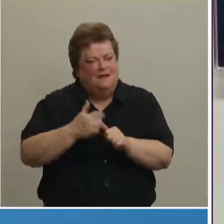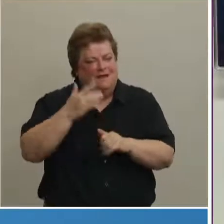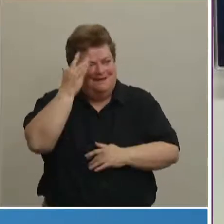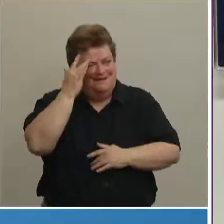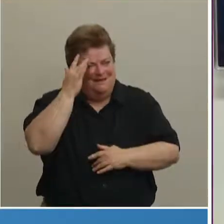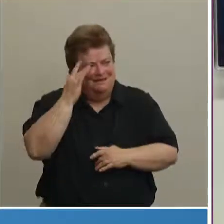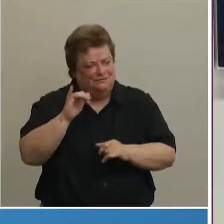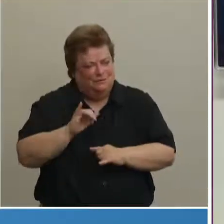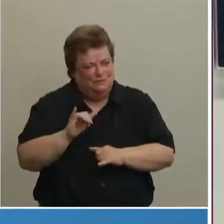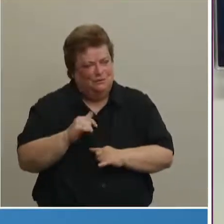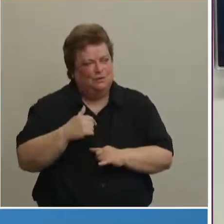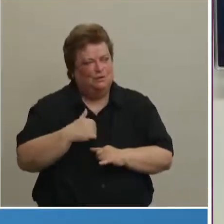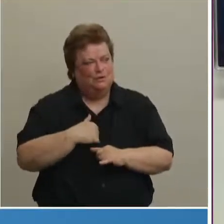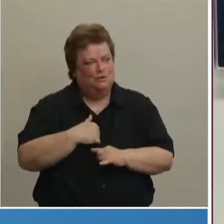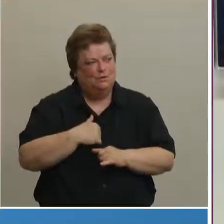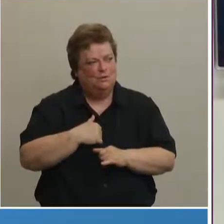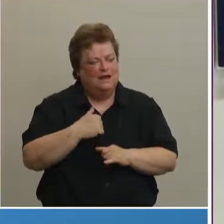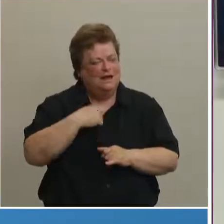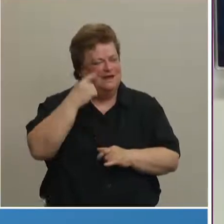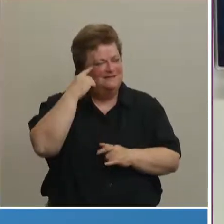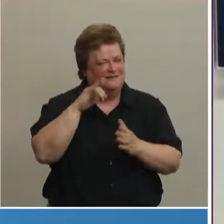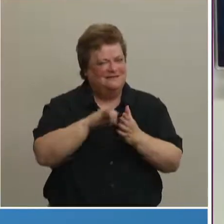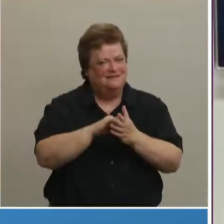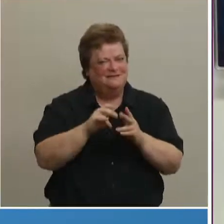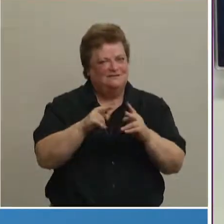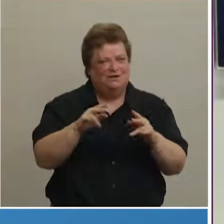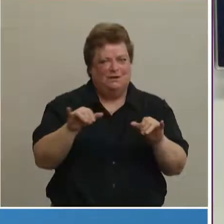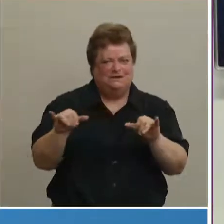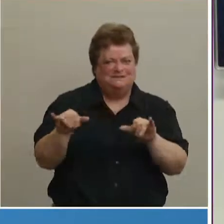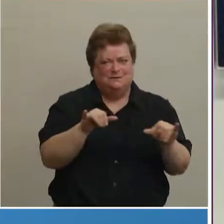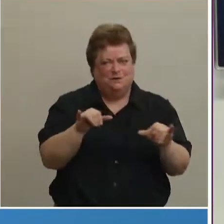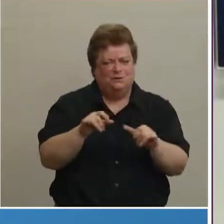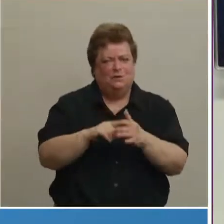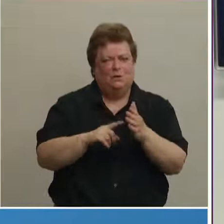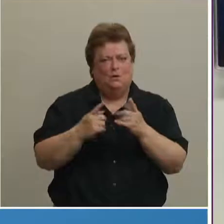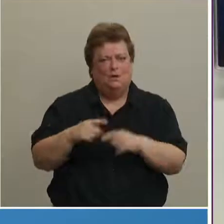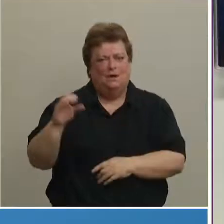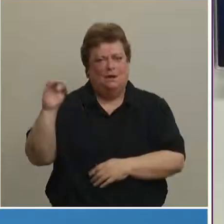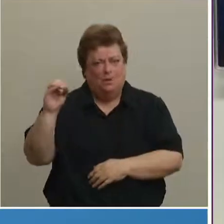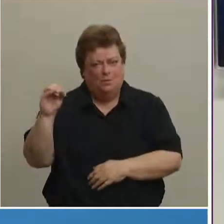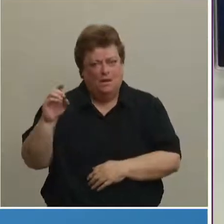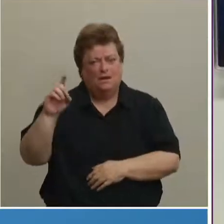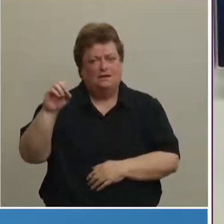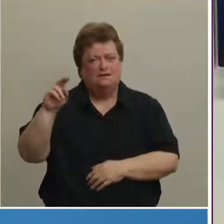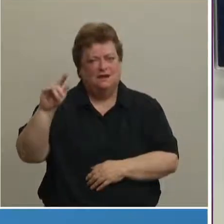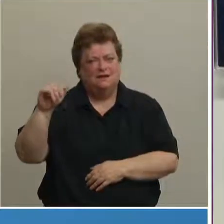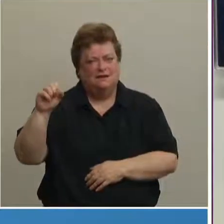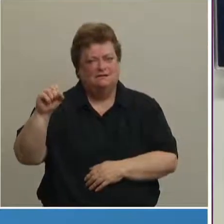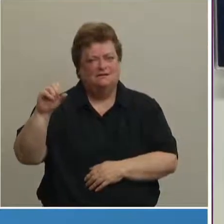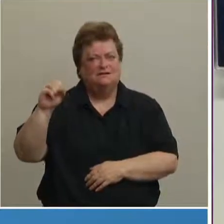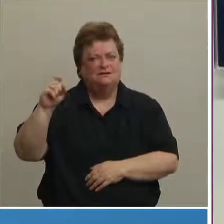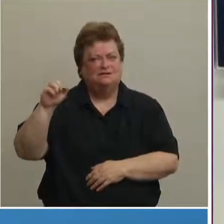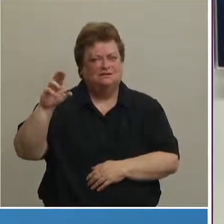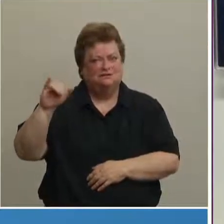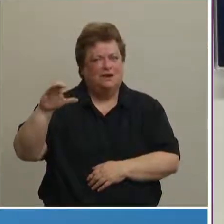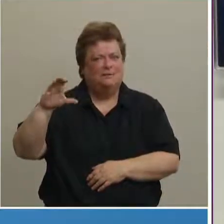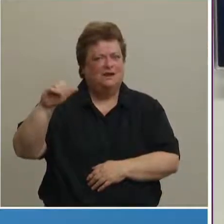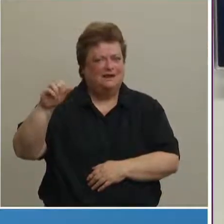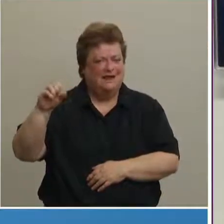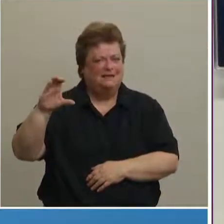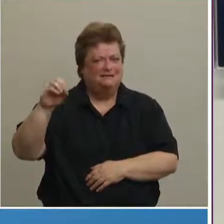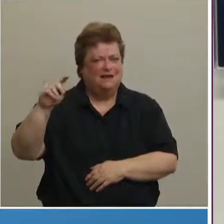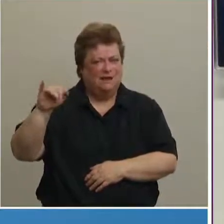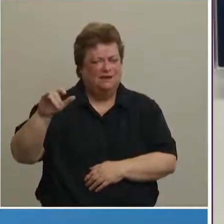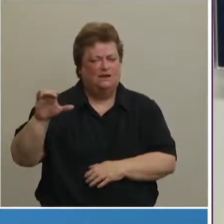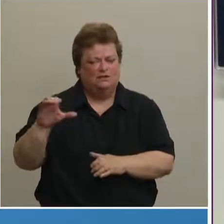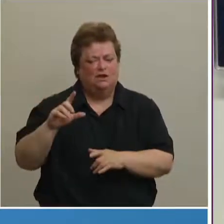move through that way. And I think that's really similar to what Omaha, what Douglas County and Sarpy-Cass have done, is really get